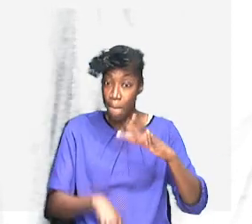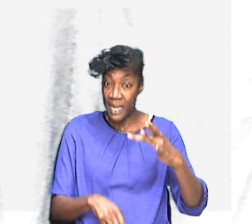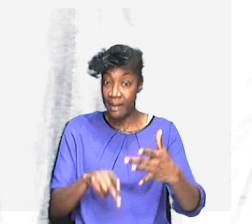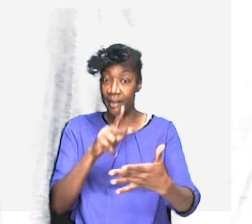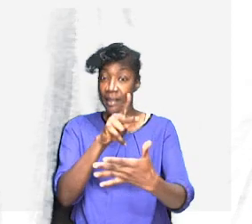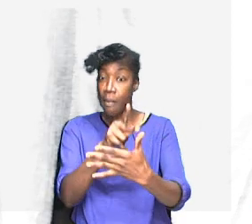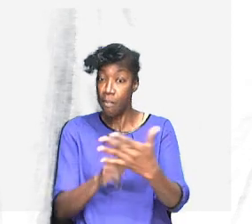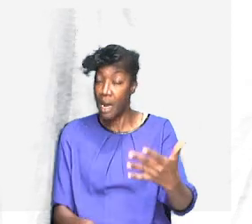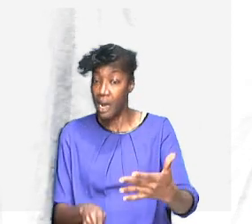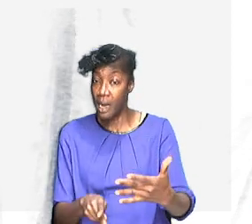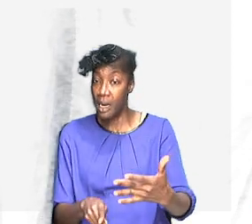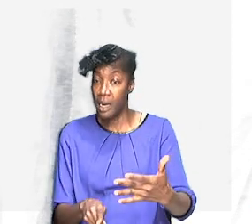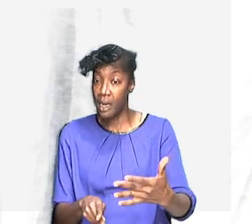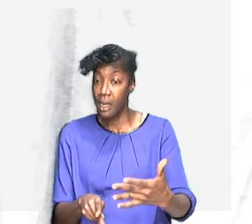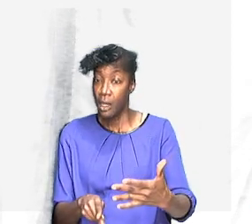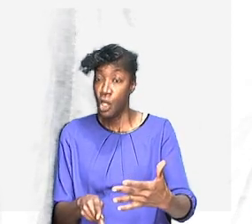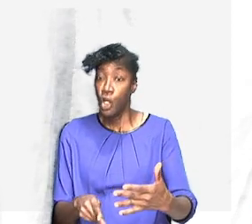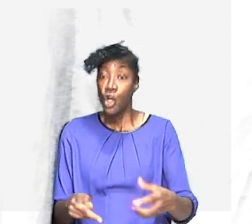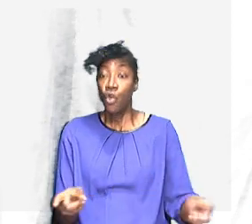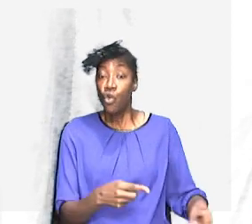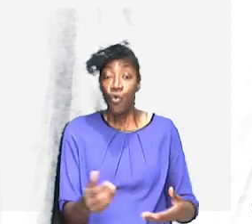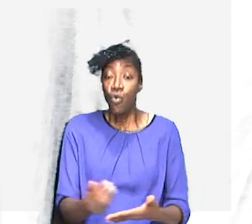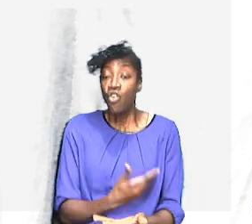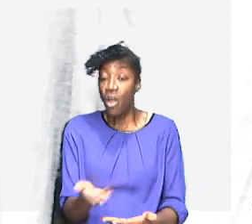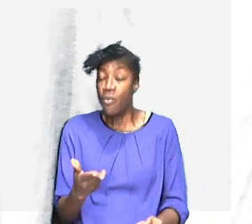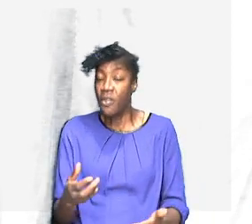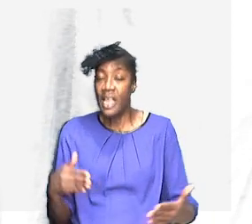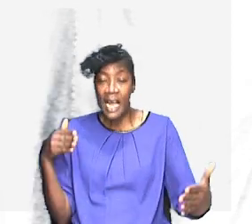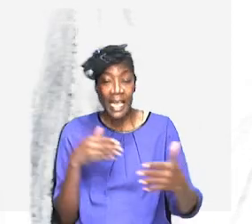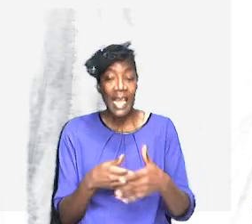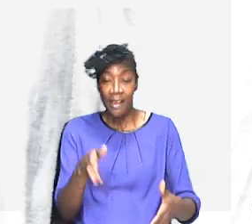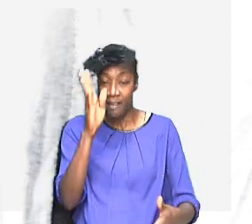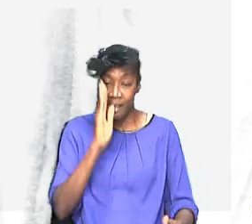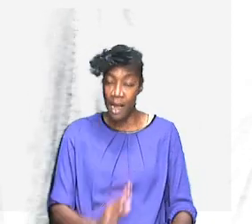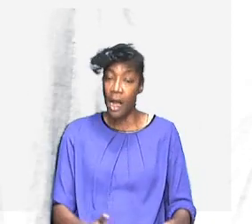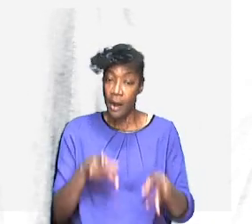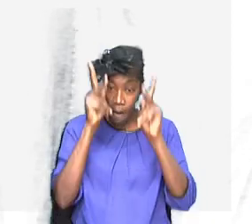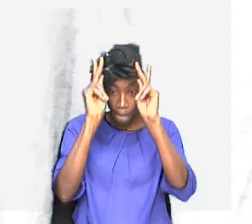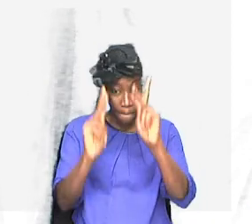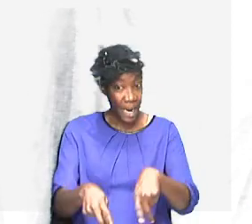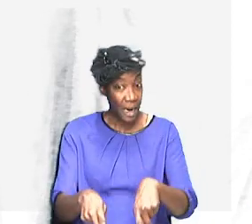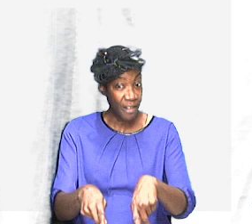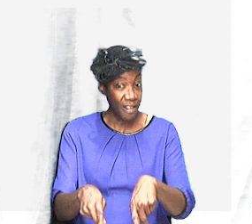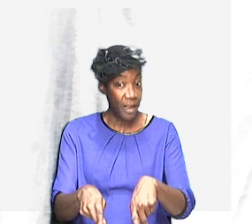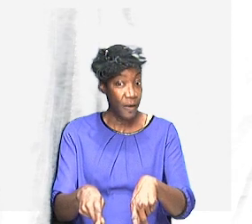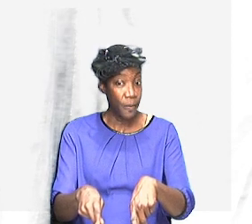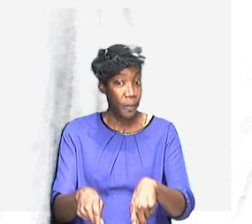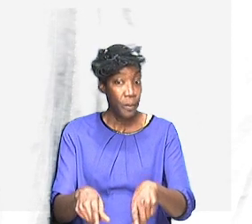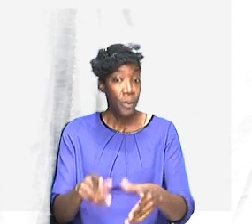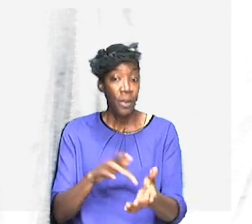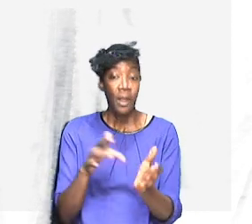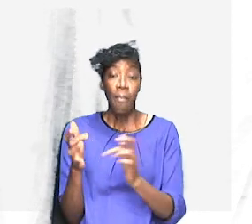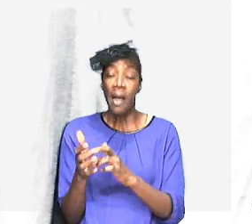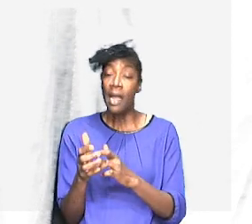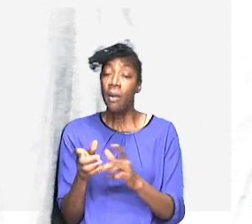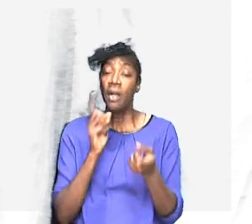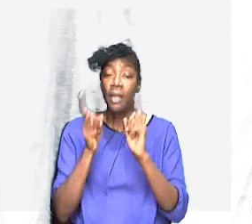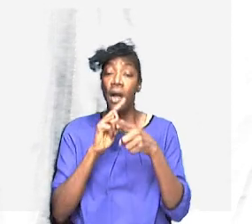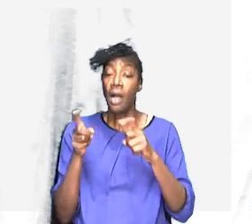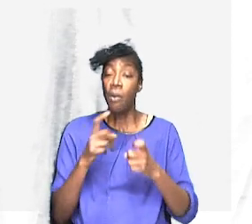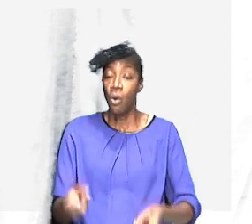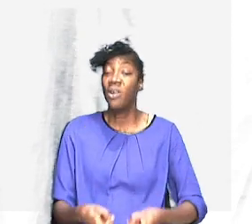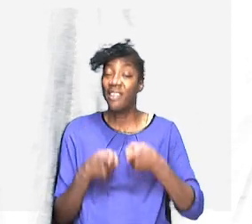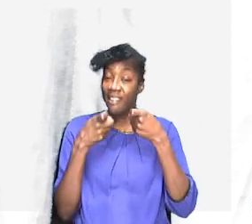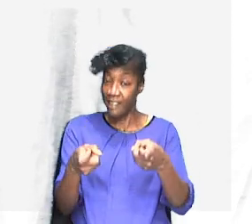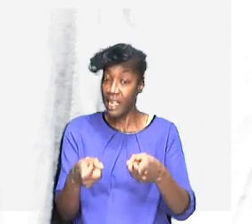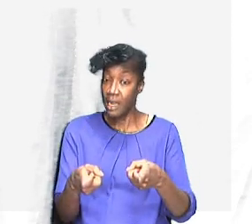Amen. It refers to doing something against God or against a person. Amen. So the Bible talk about sin, but the